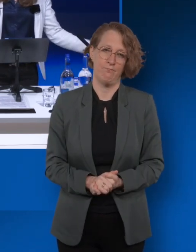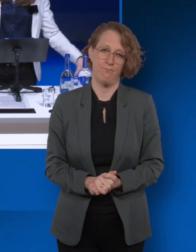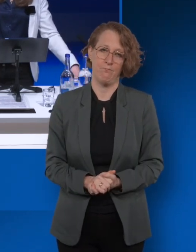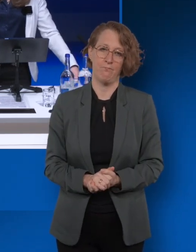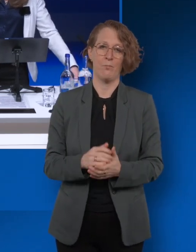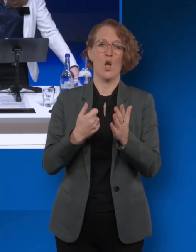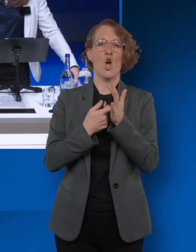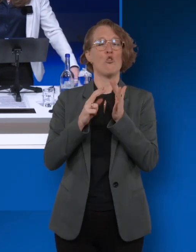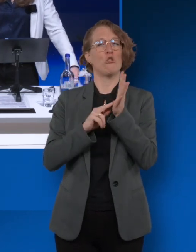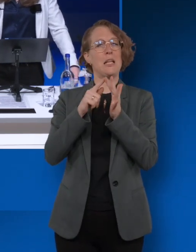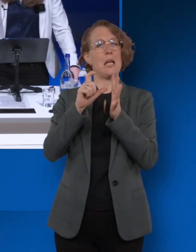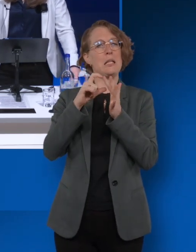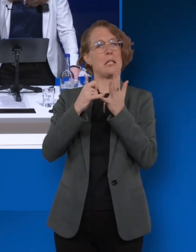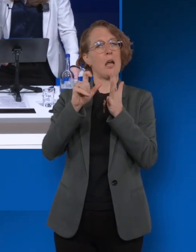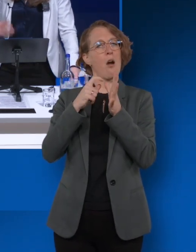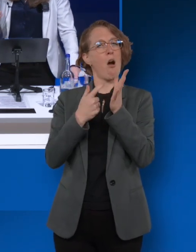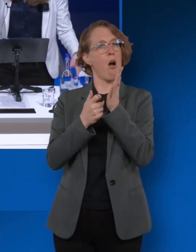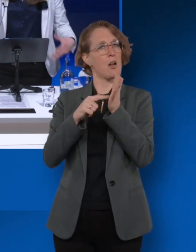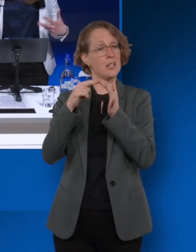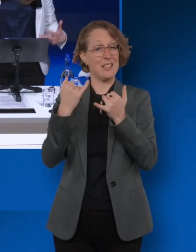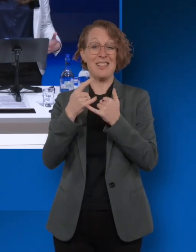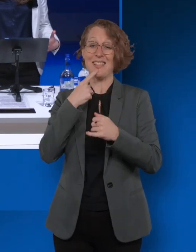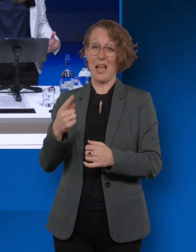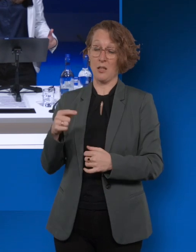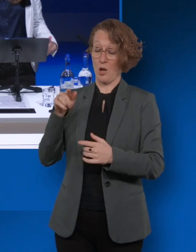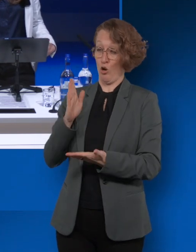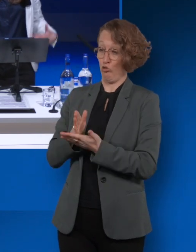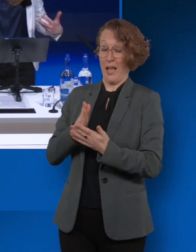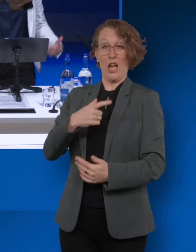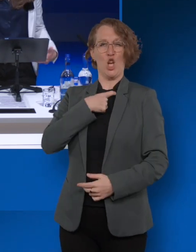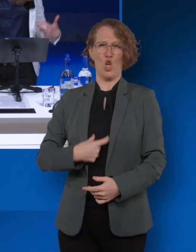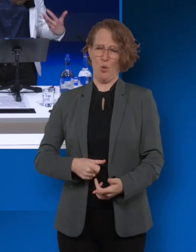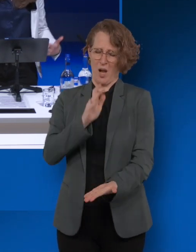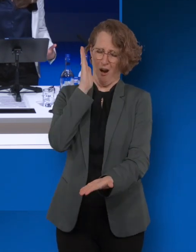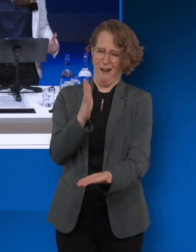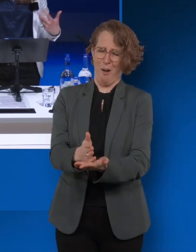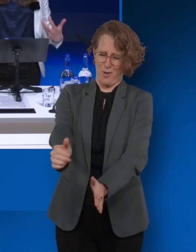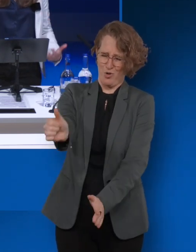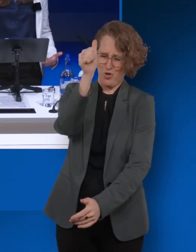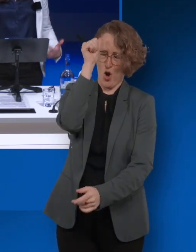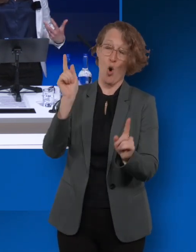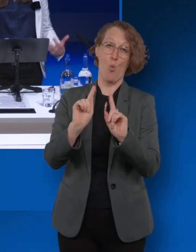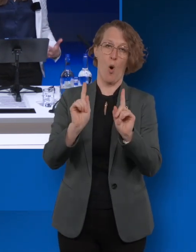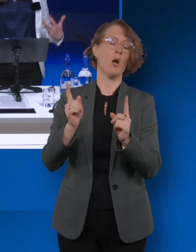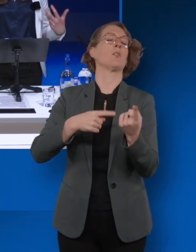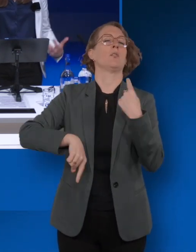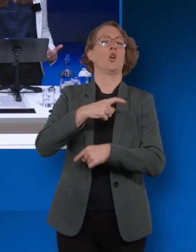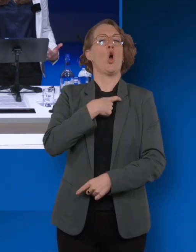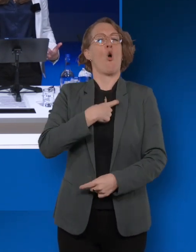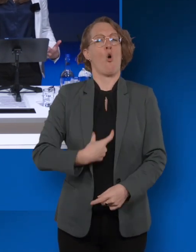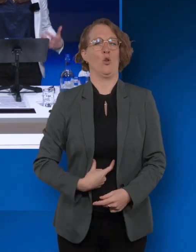René Descartes, the philosopher, said that the aspect of humanity that we know with most certainty is that we